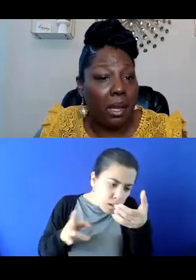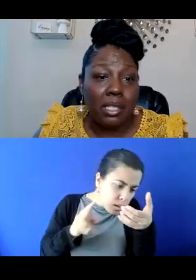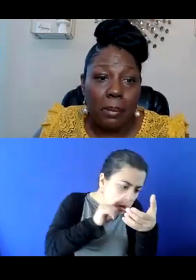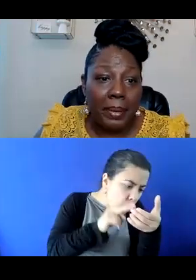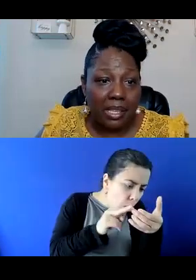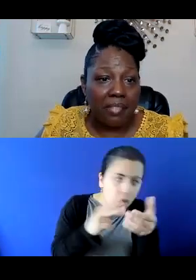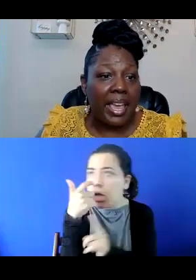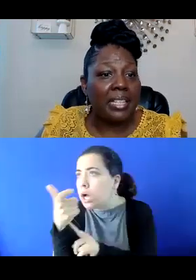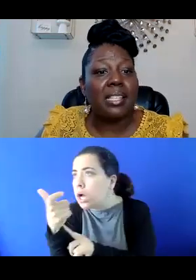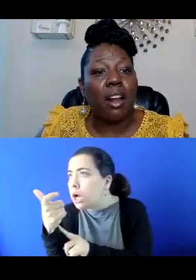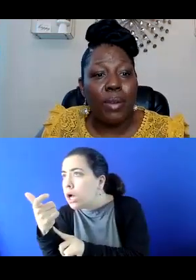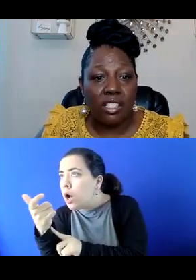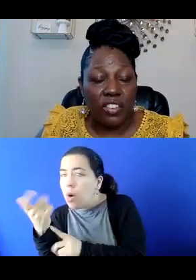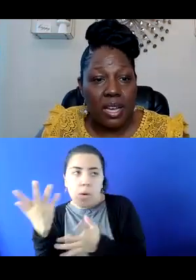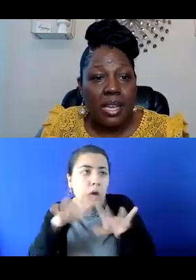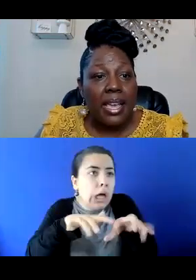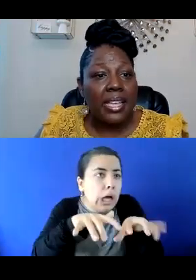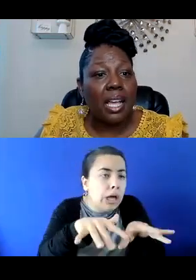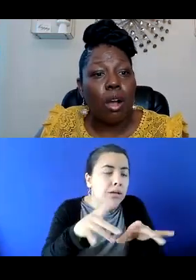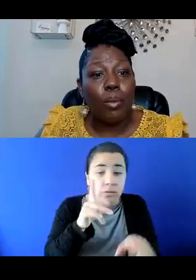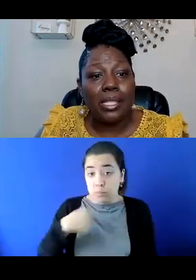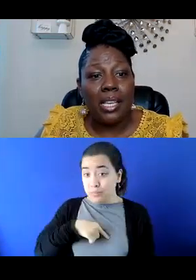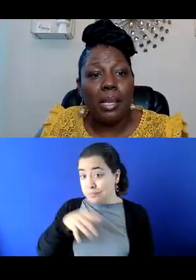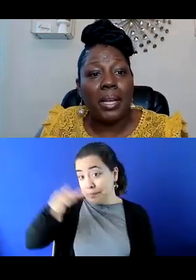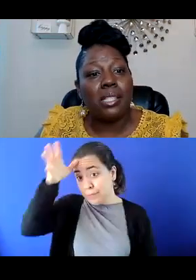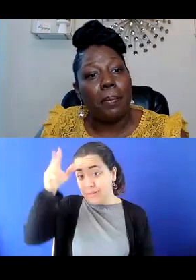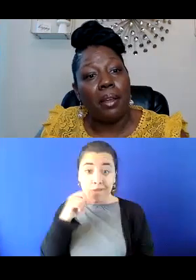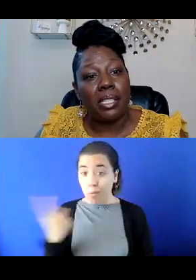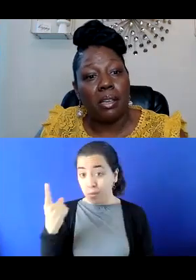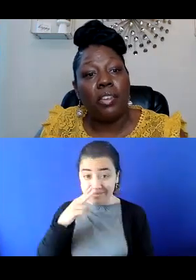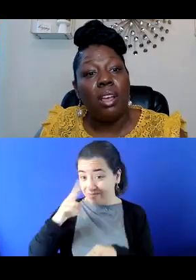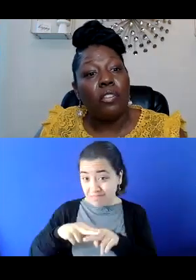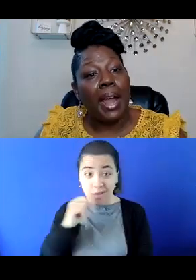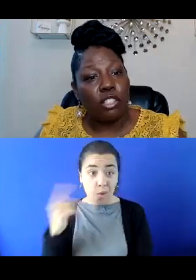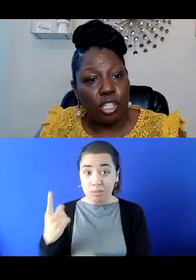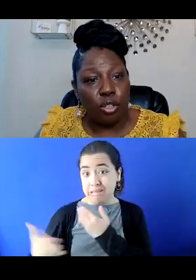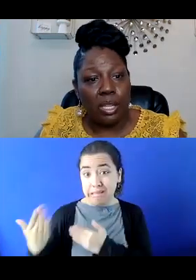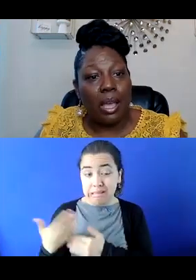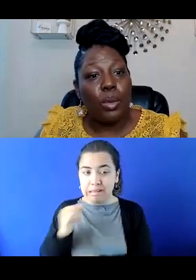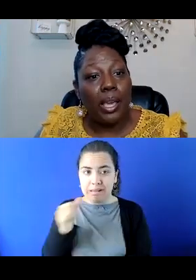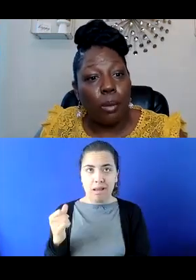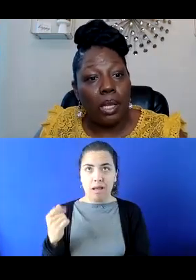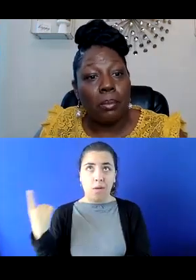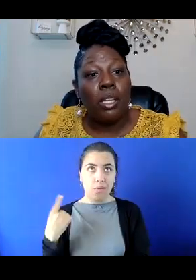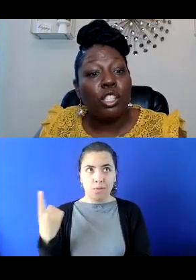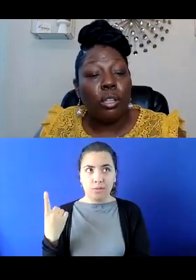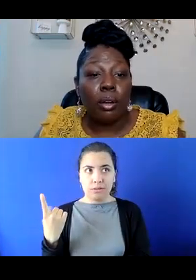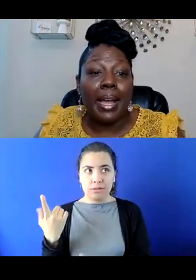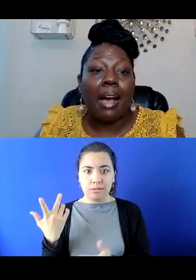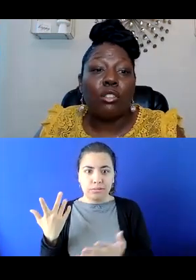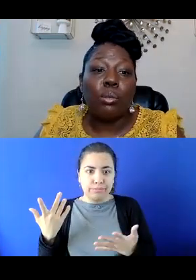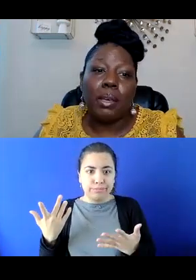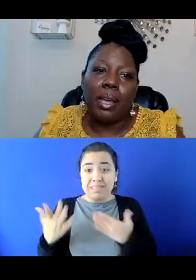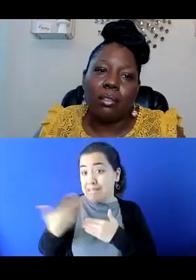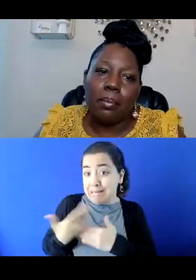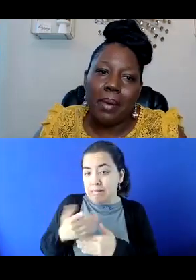the parenting piece of it. And it's not always fun. It's not always easy, but it's imperative for our children that we help them to learn